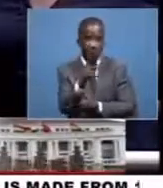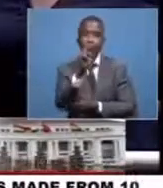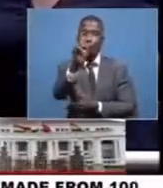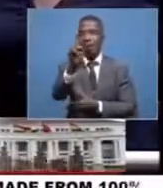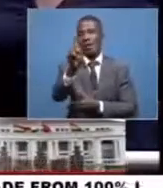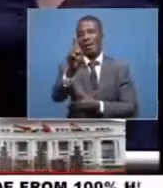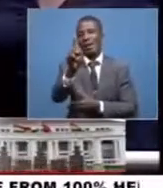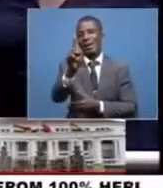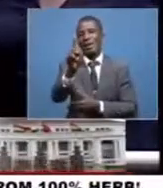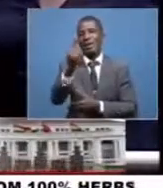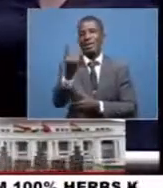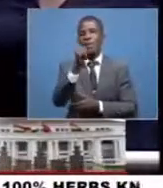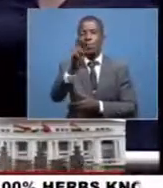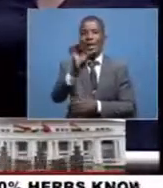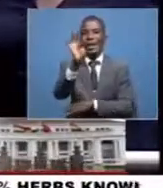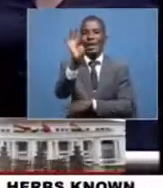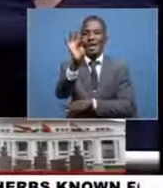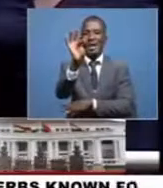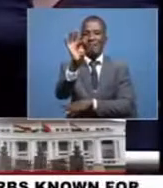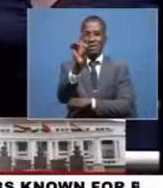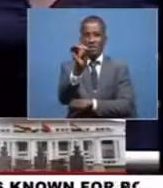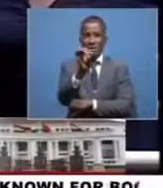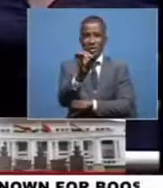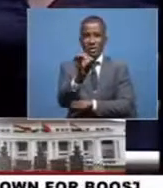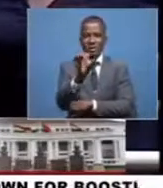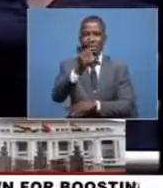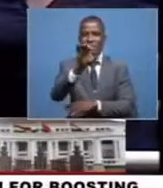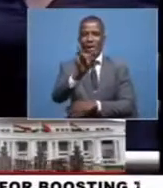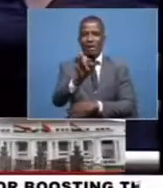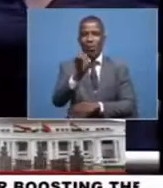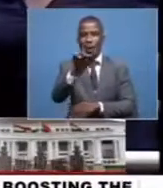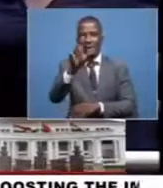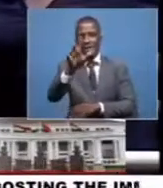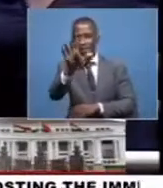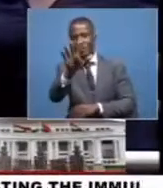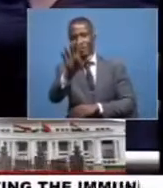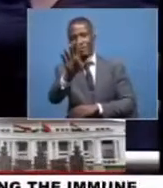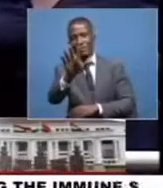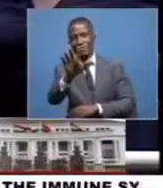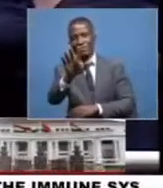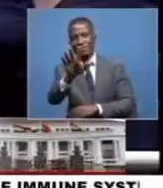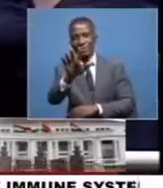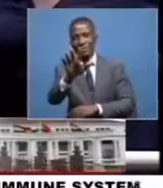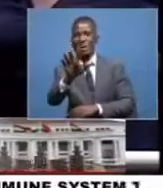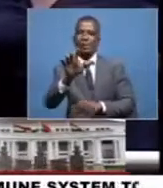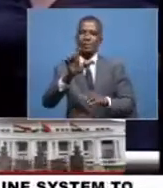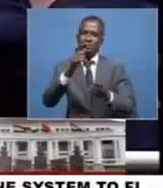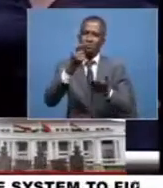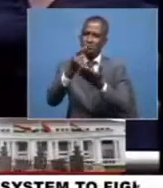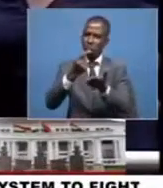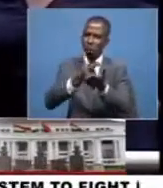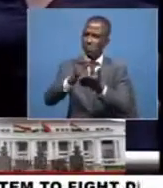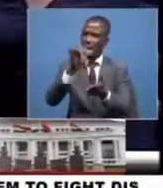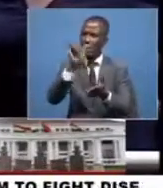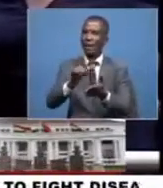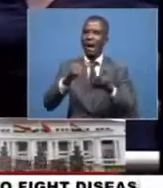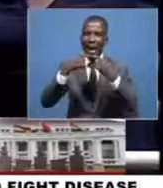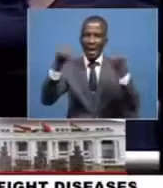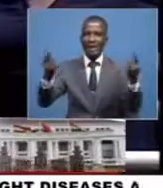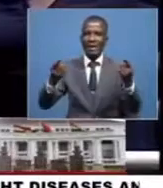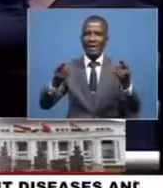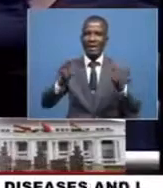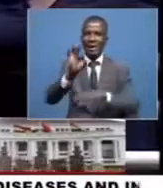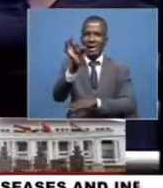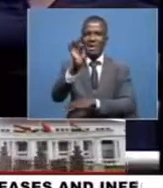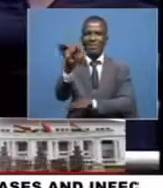one, 9th December, and the CI 135 talks about a declaration of 9th